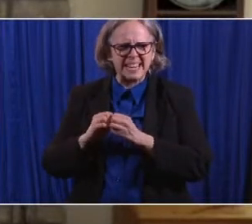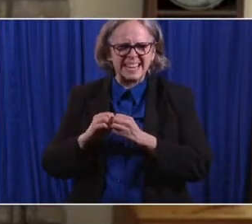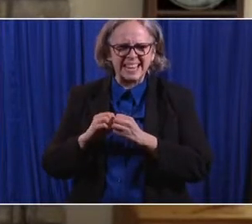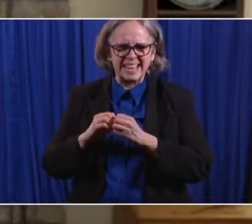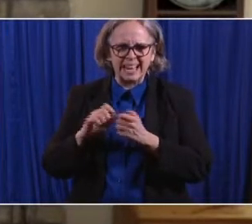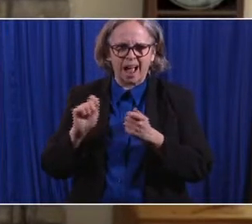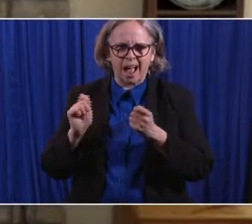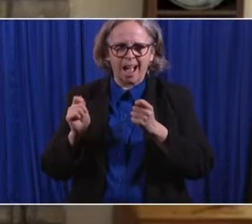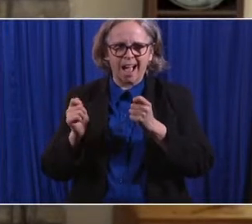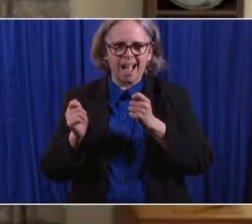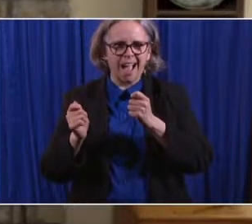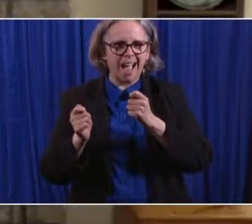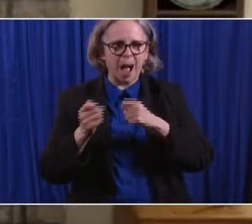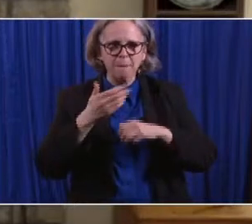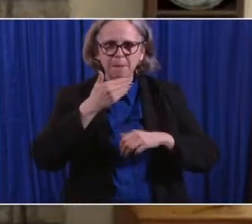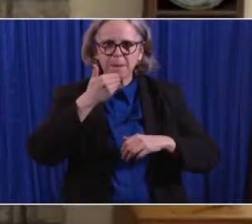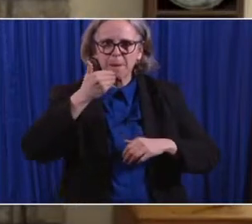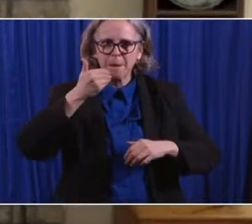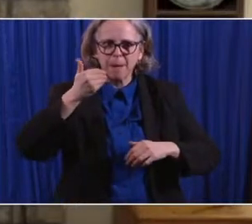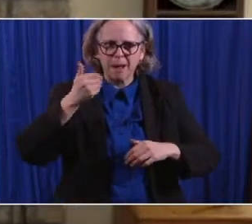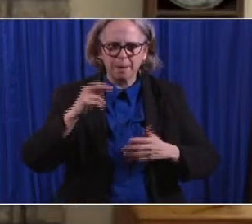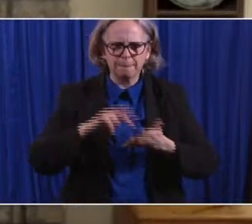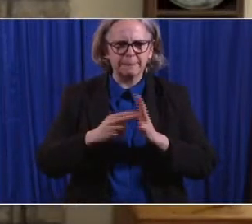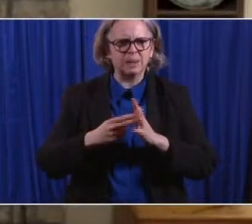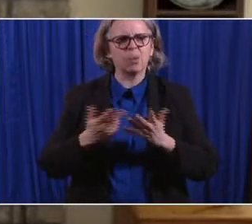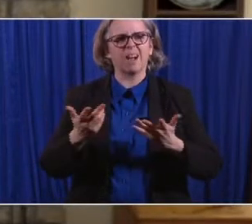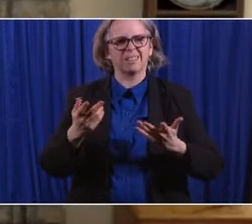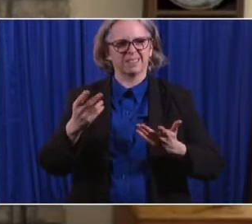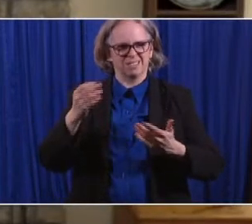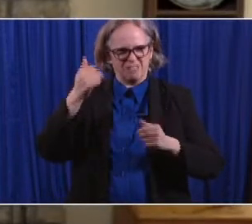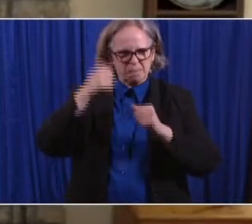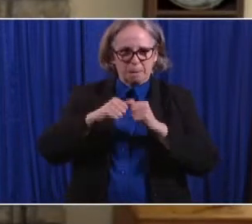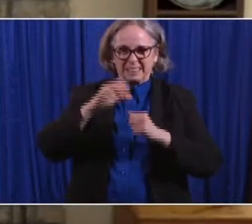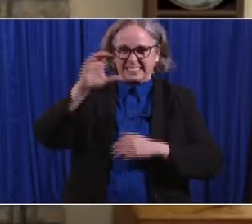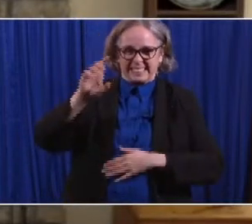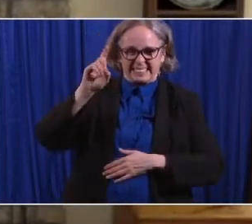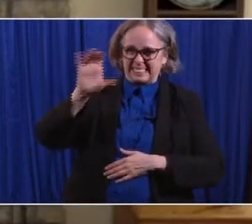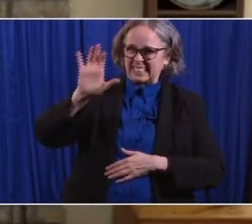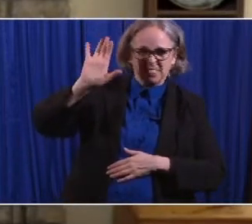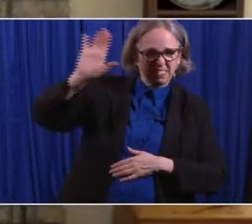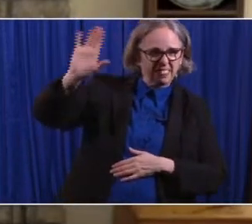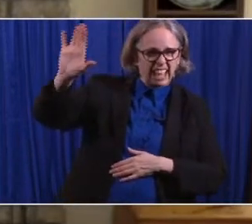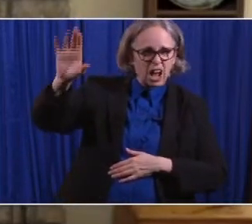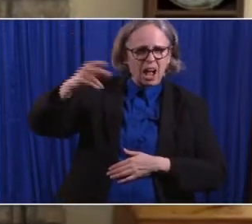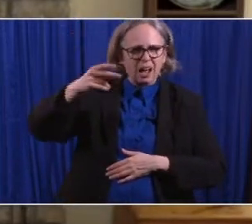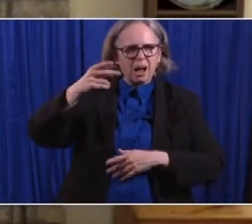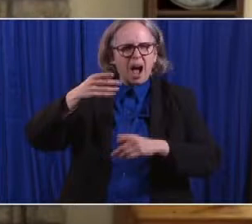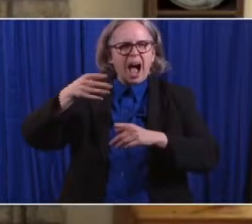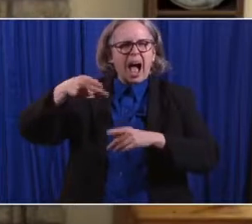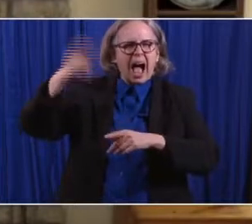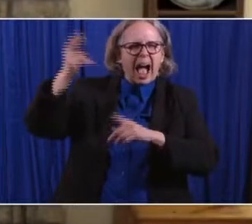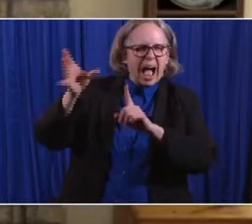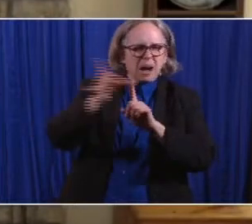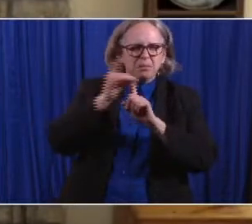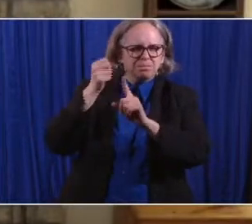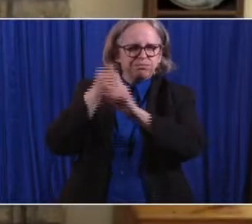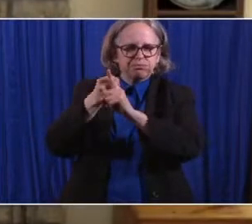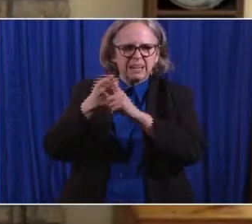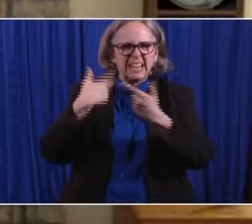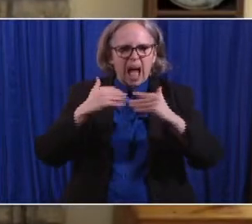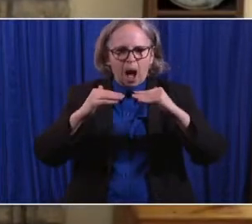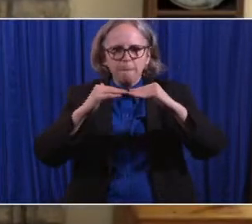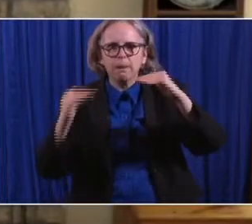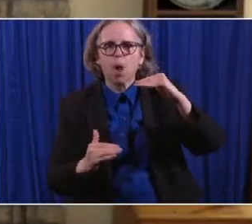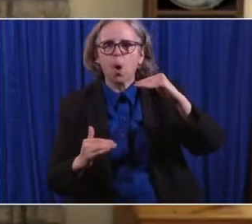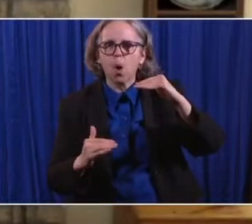are the counties that are now below the case number that the CDC considers high incidence.